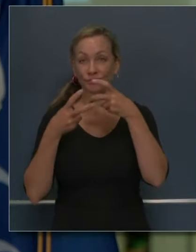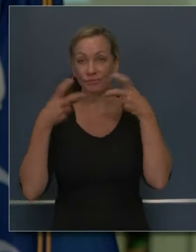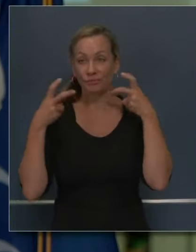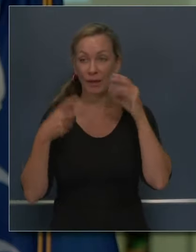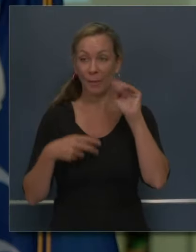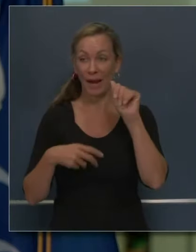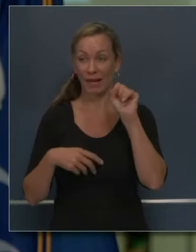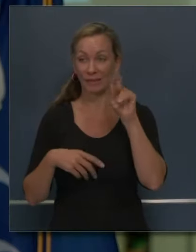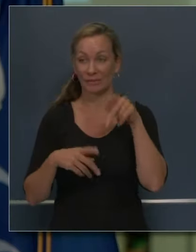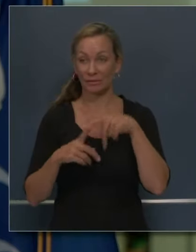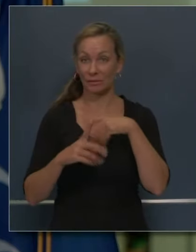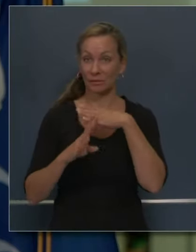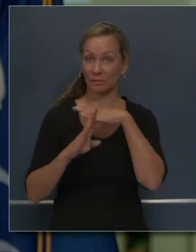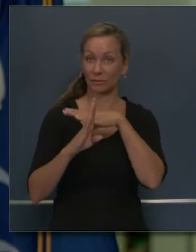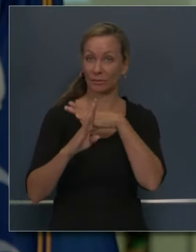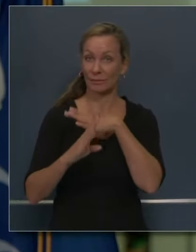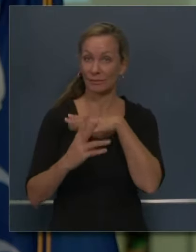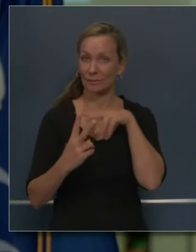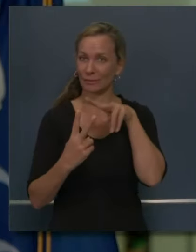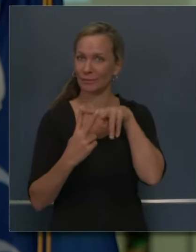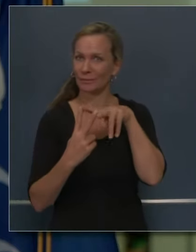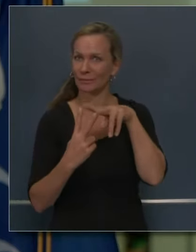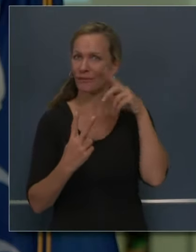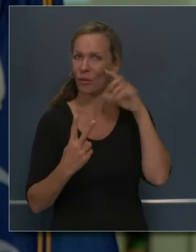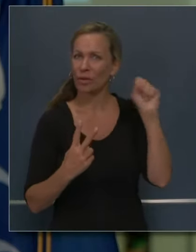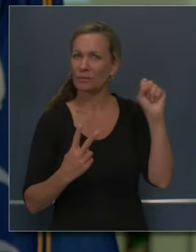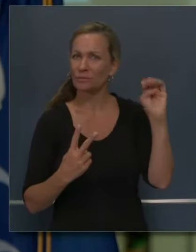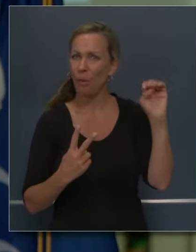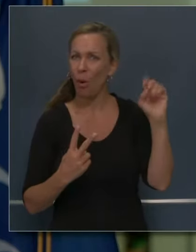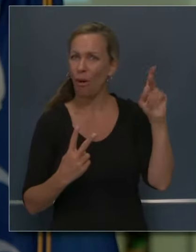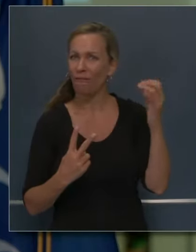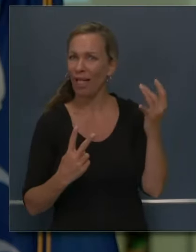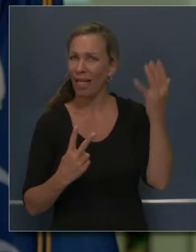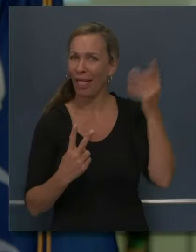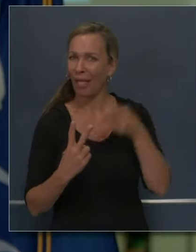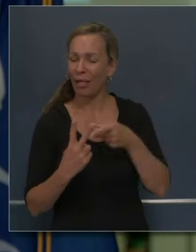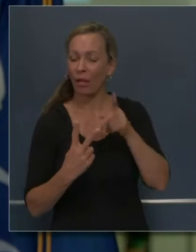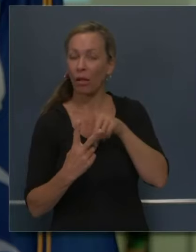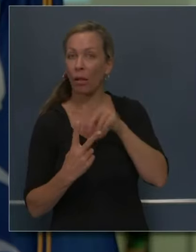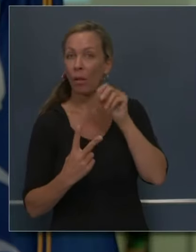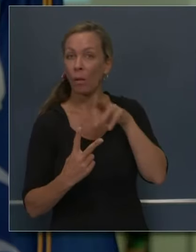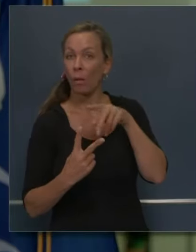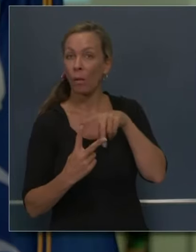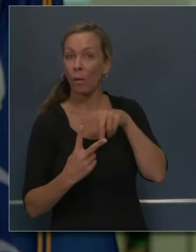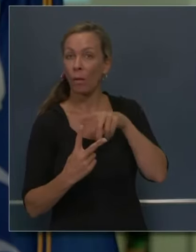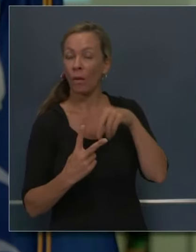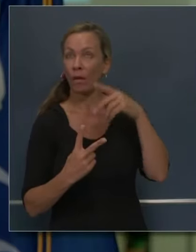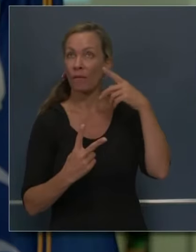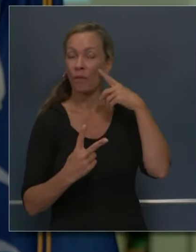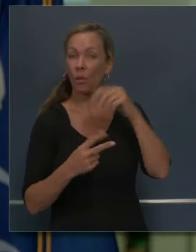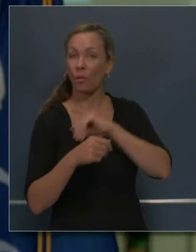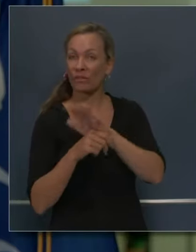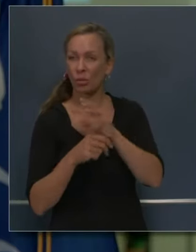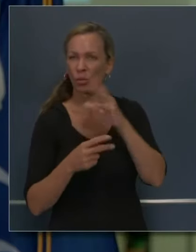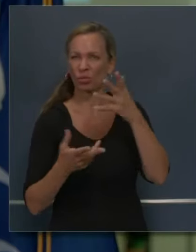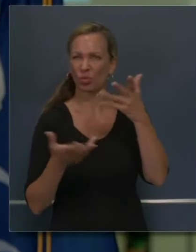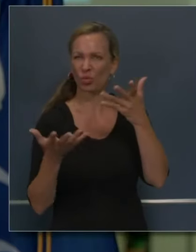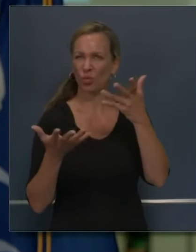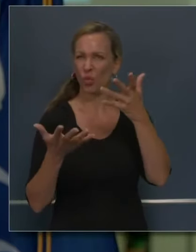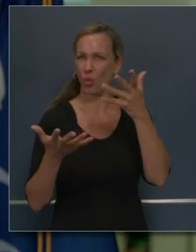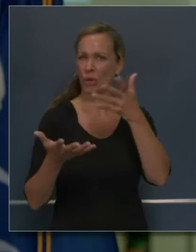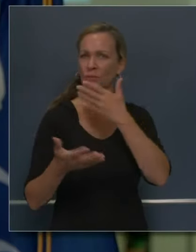COVID? Just because you urge people to wear masks to protect against both, so wondering what's out there for that. And then the question the more